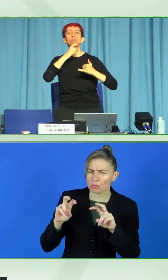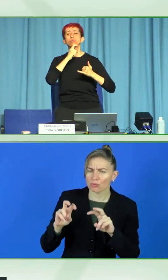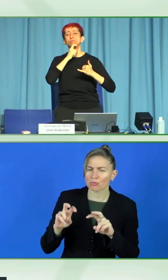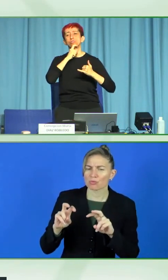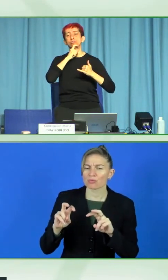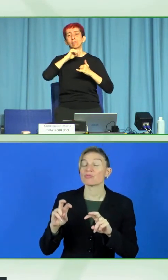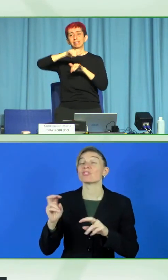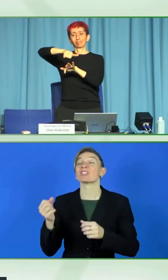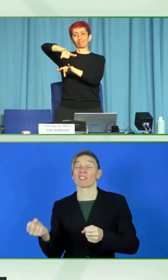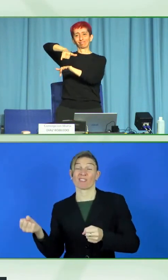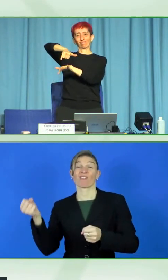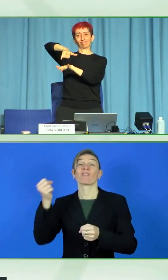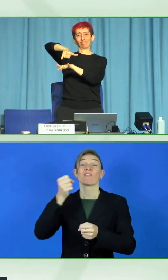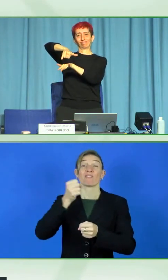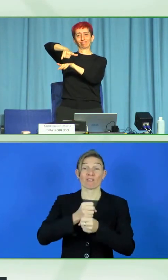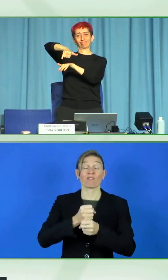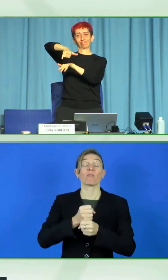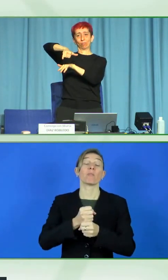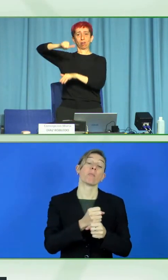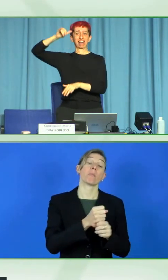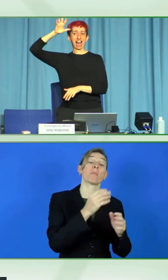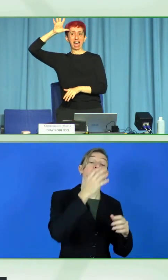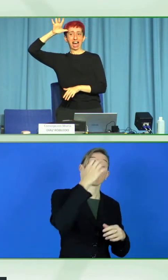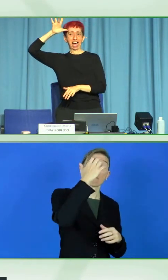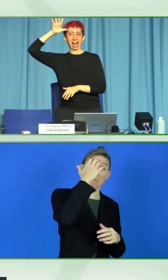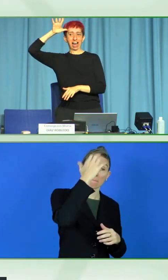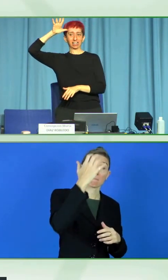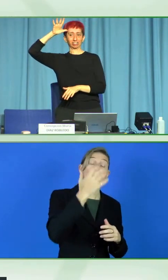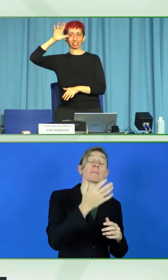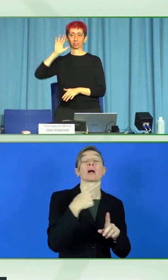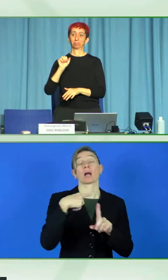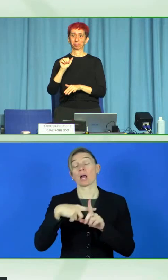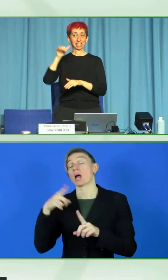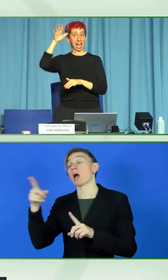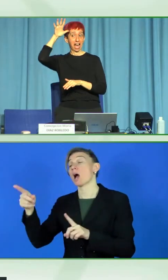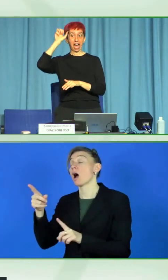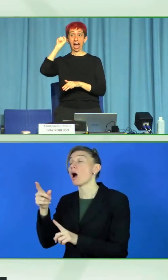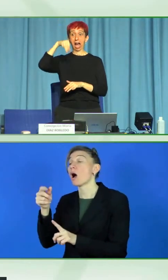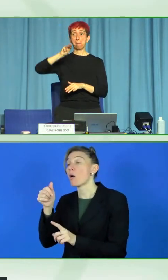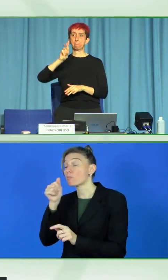private organizations. SVisual works